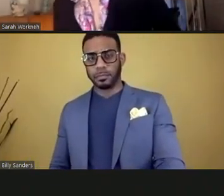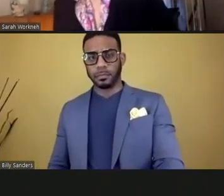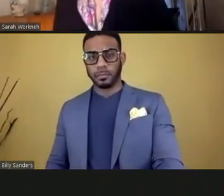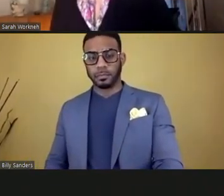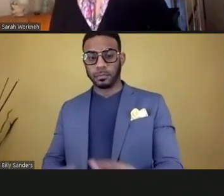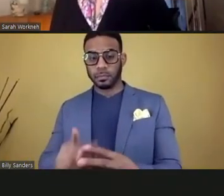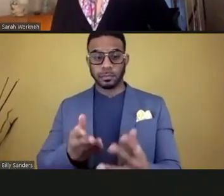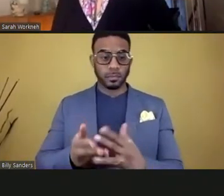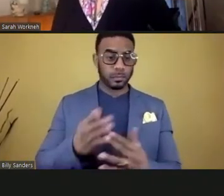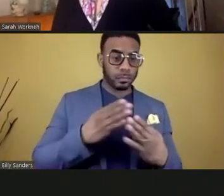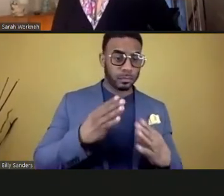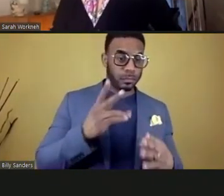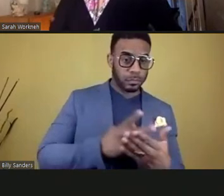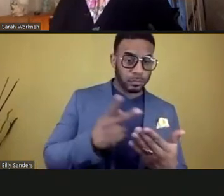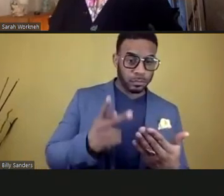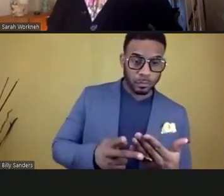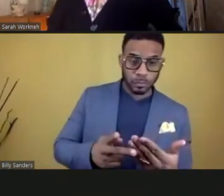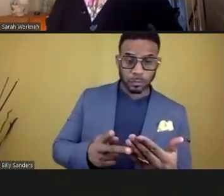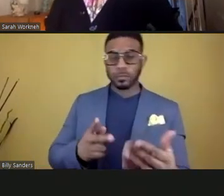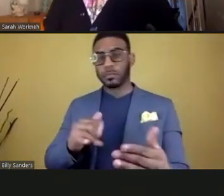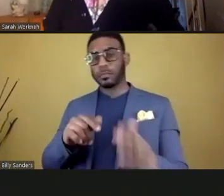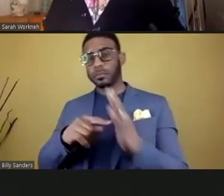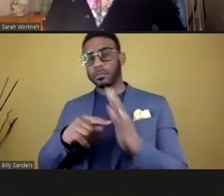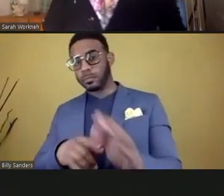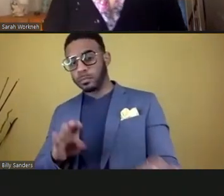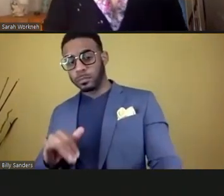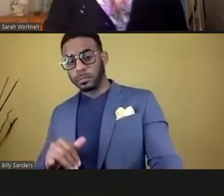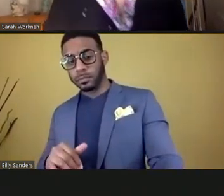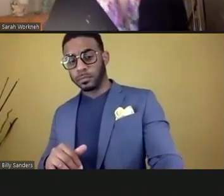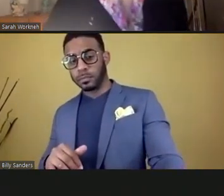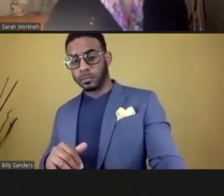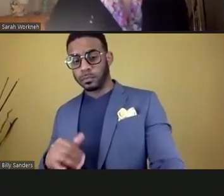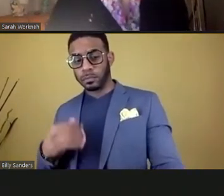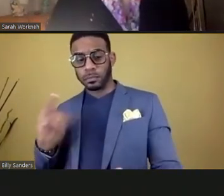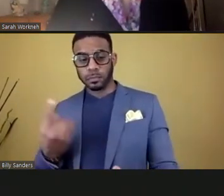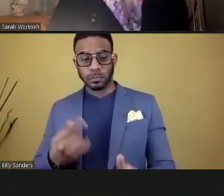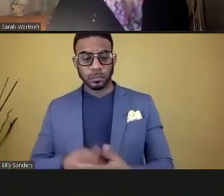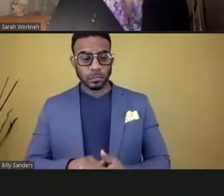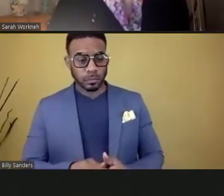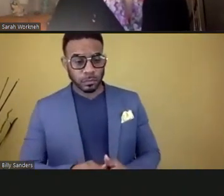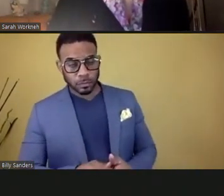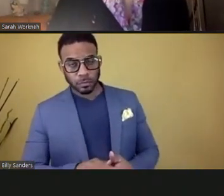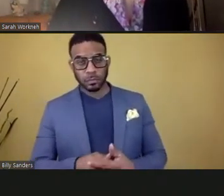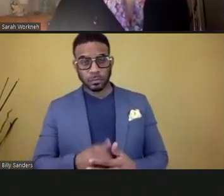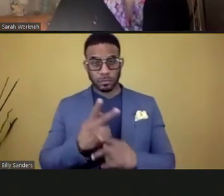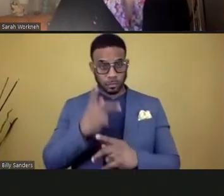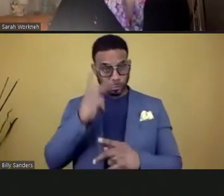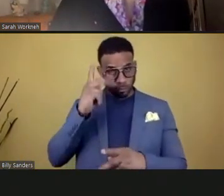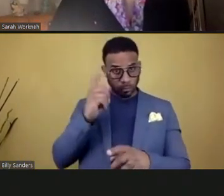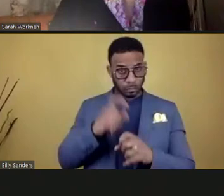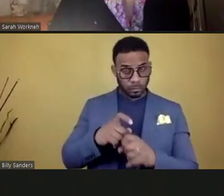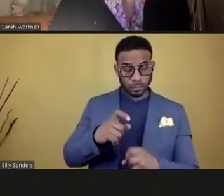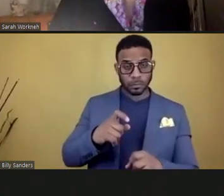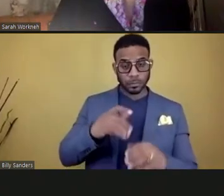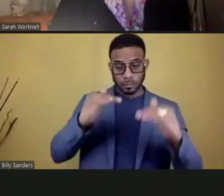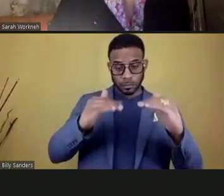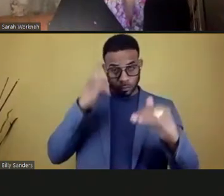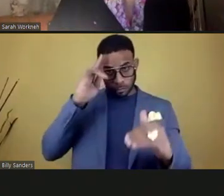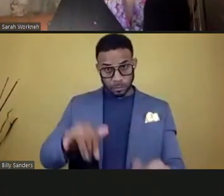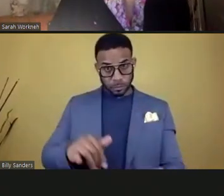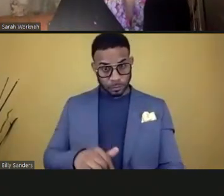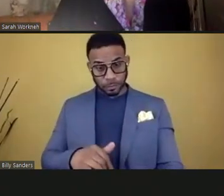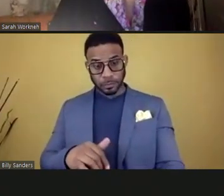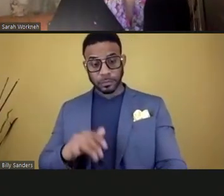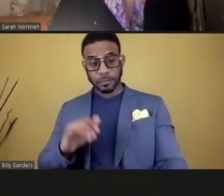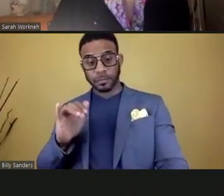public programming or an exhibition, but always trying to keep in mind the balance for that. And